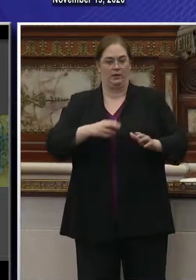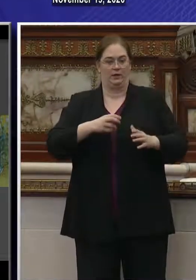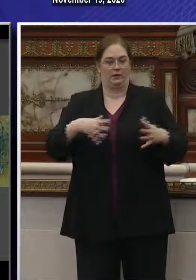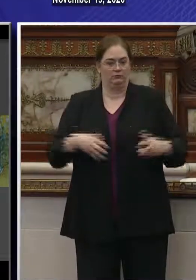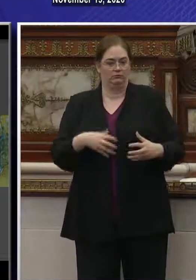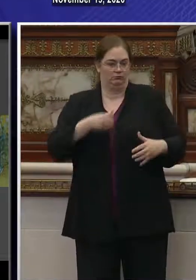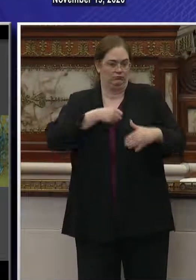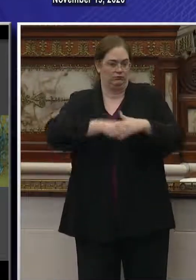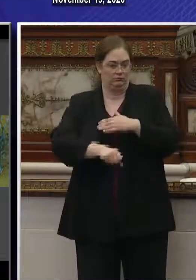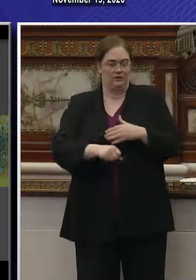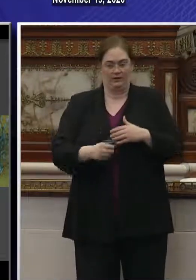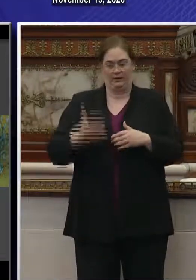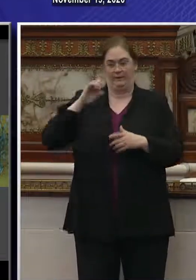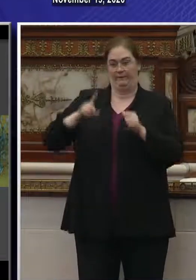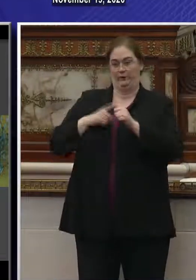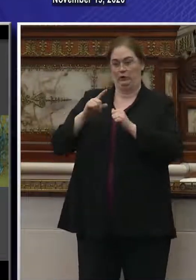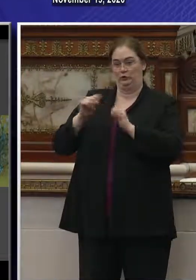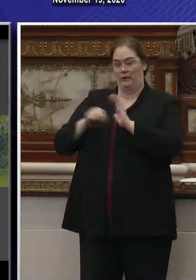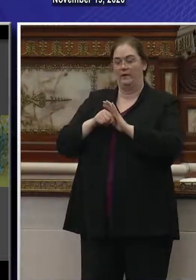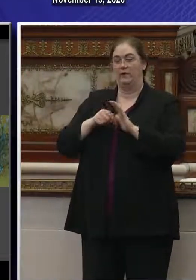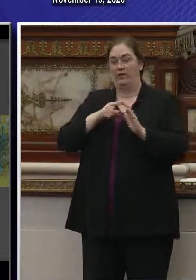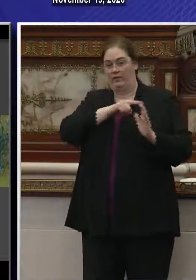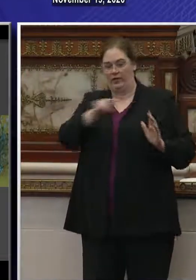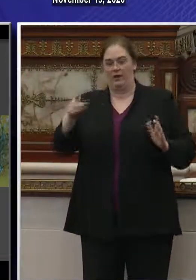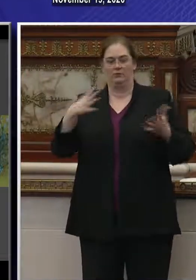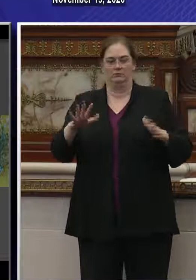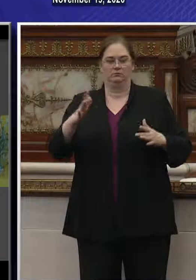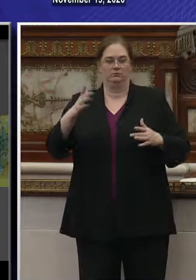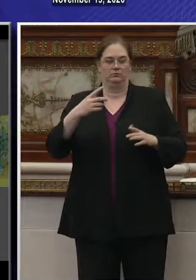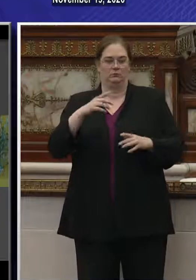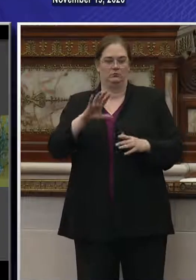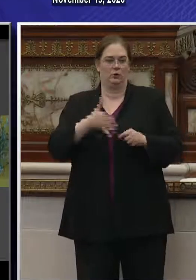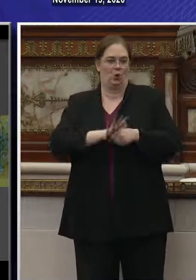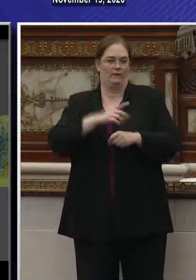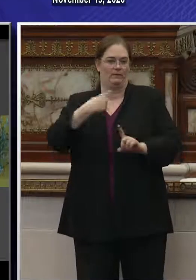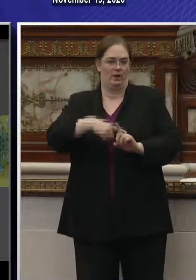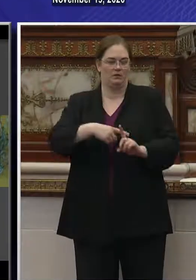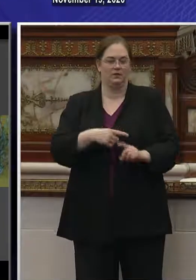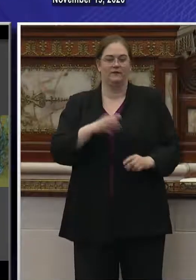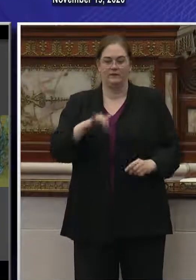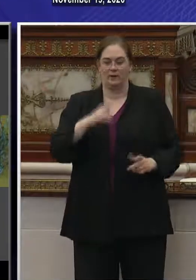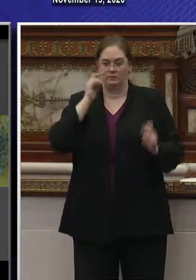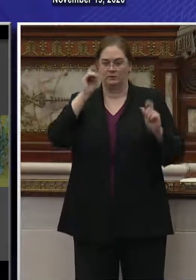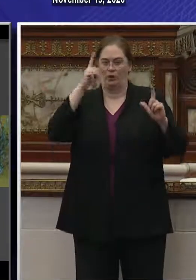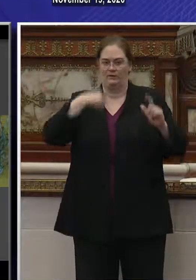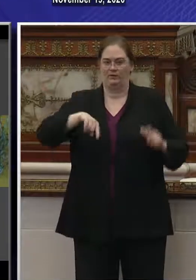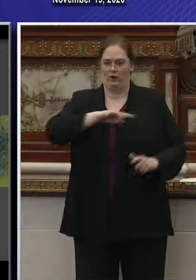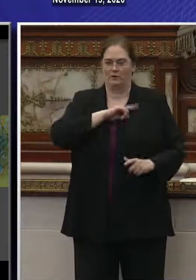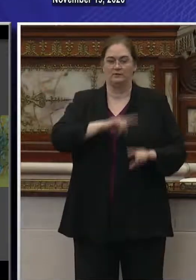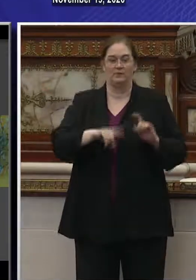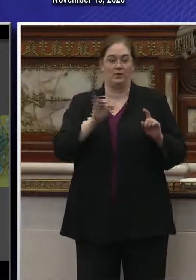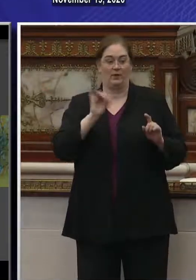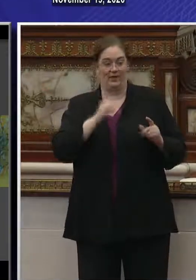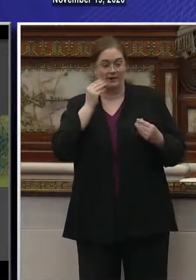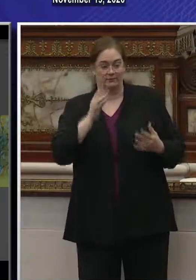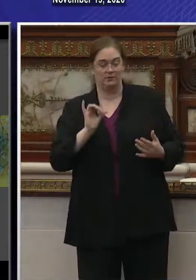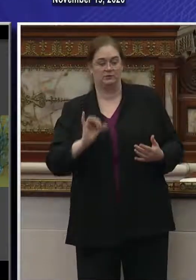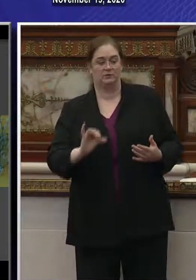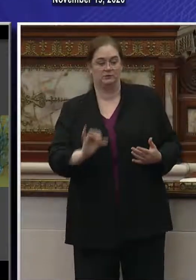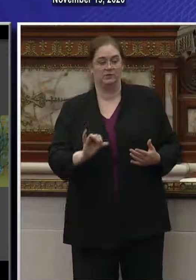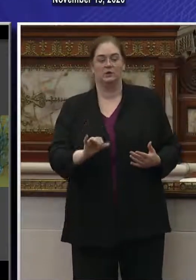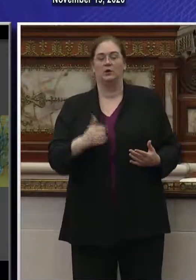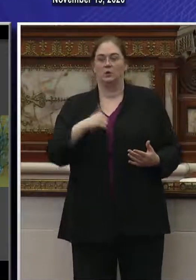in the first wave of the pandemic were COVID positive. That was a bit of a surprise to us, but with that information in